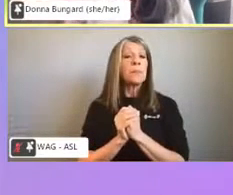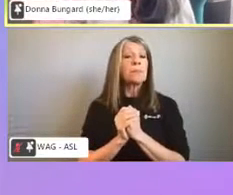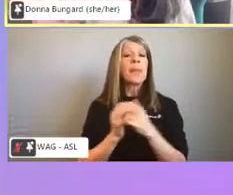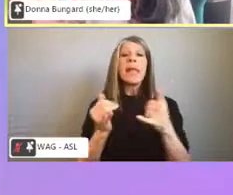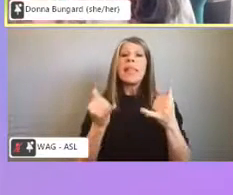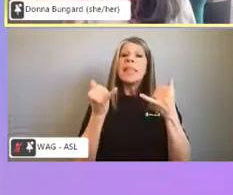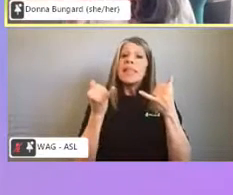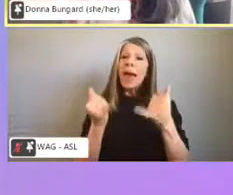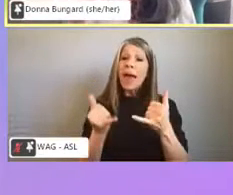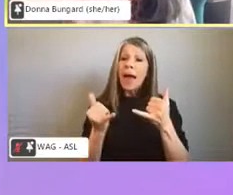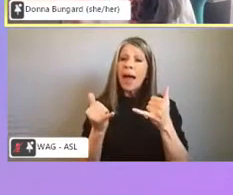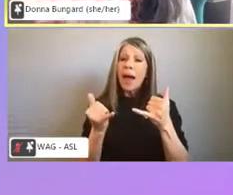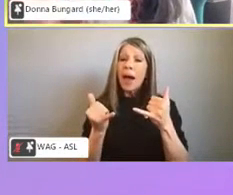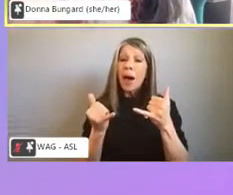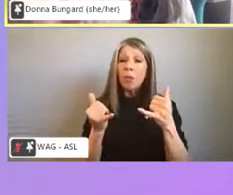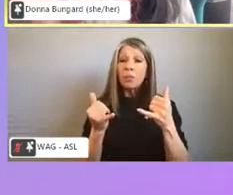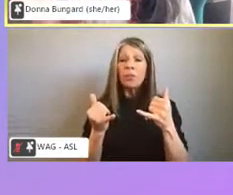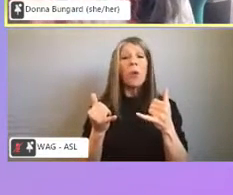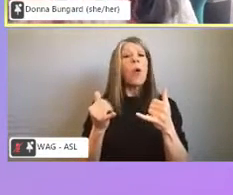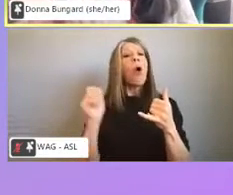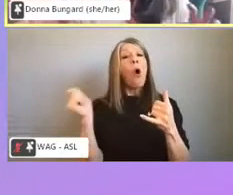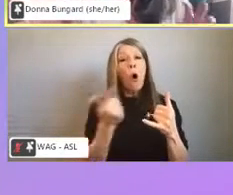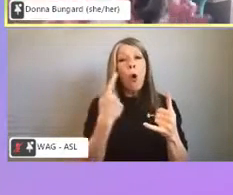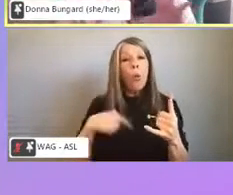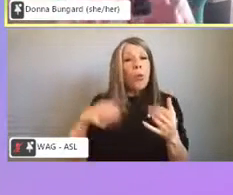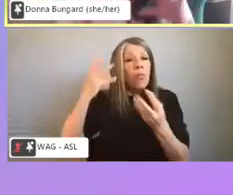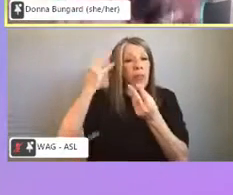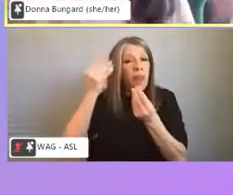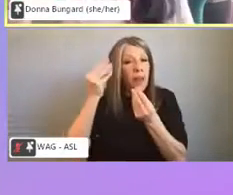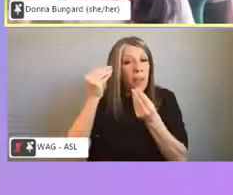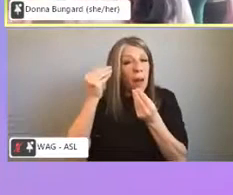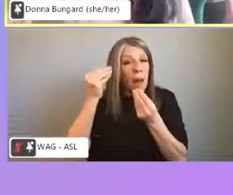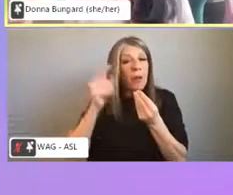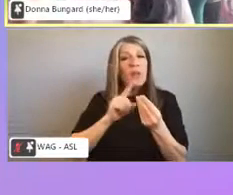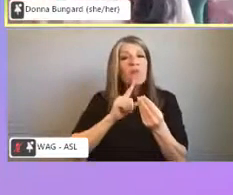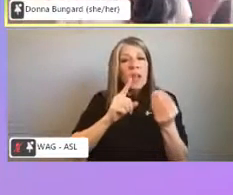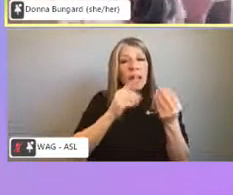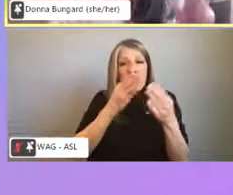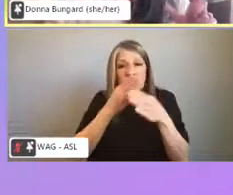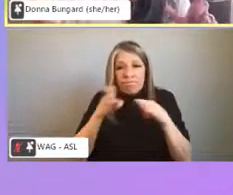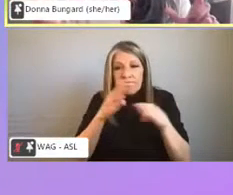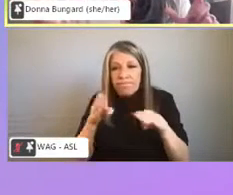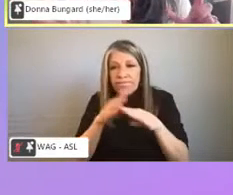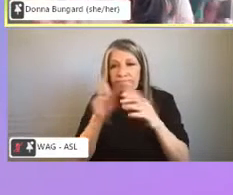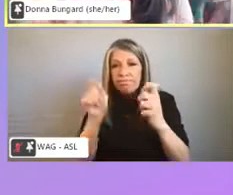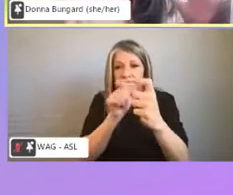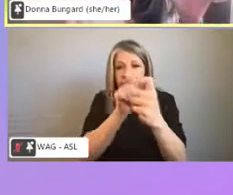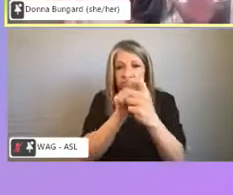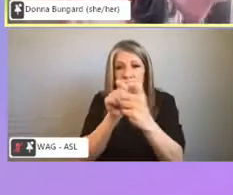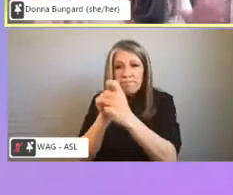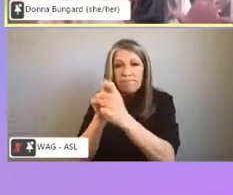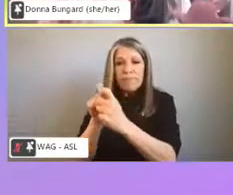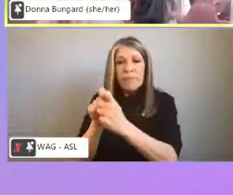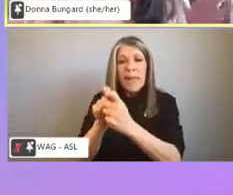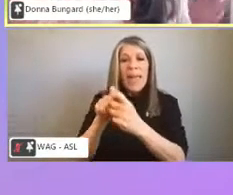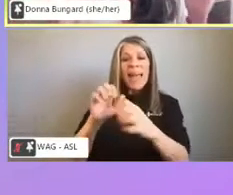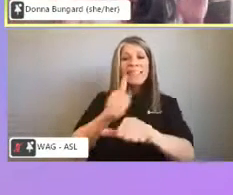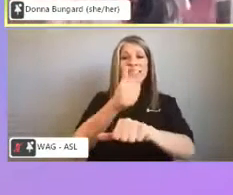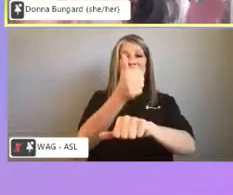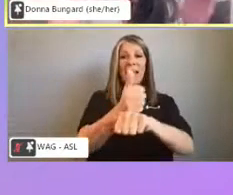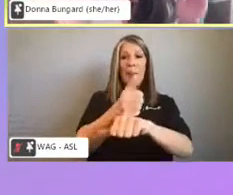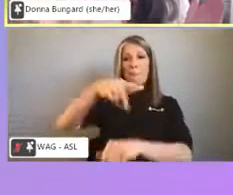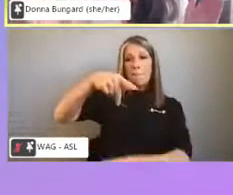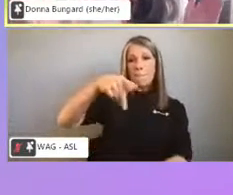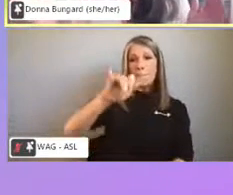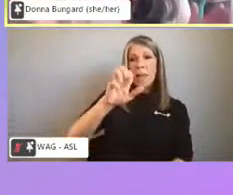Now we've taken what we're thinking about and broken them out of specifics and created pillars.